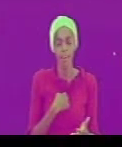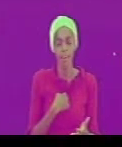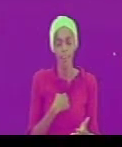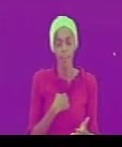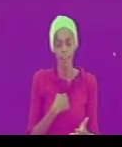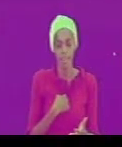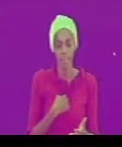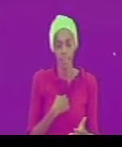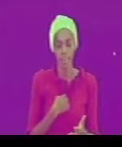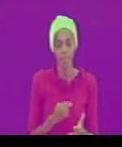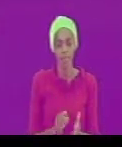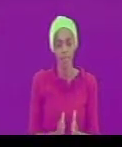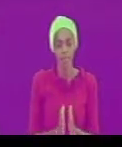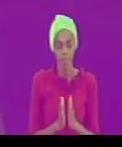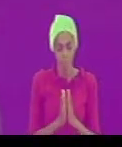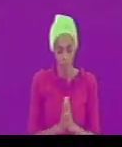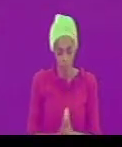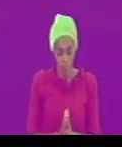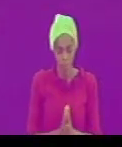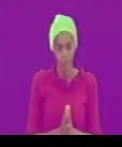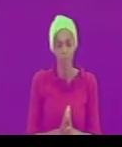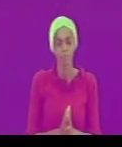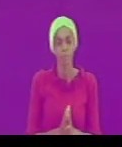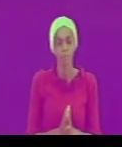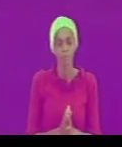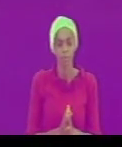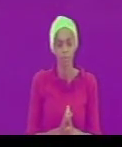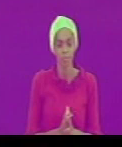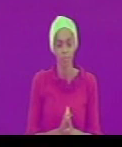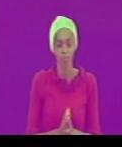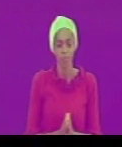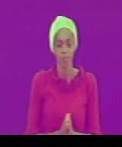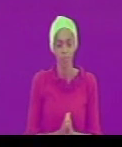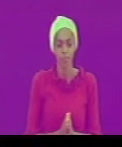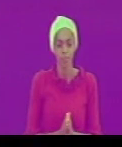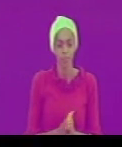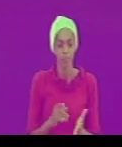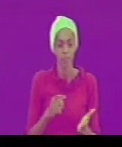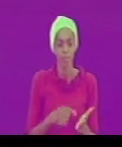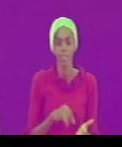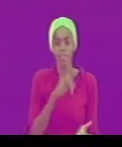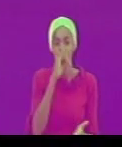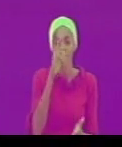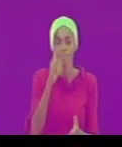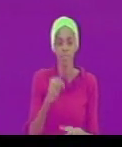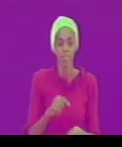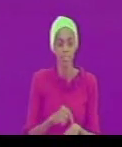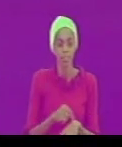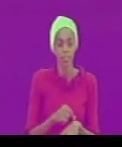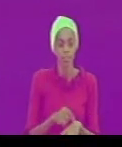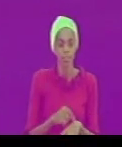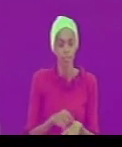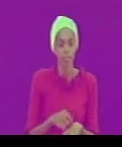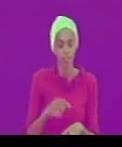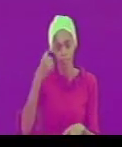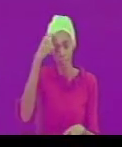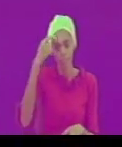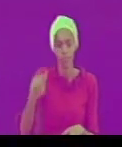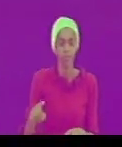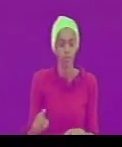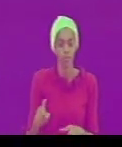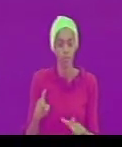This is the time for global prayer that is going to have